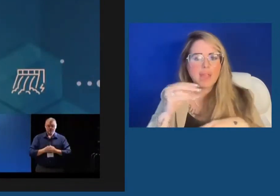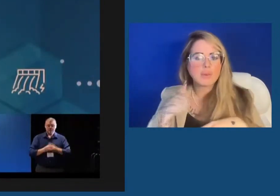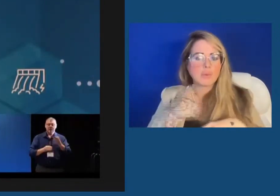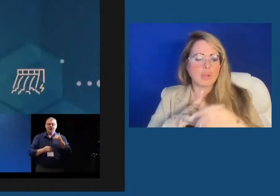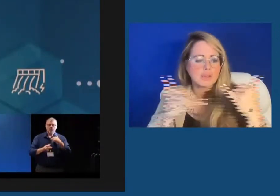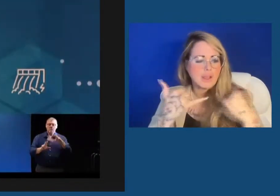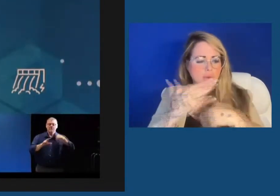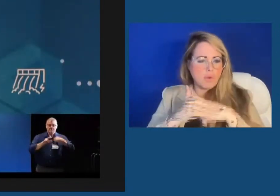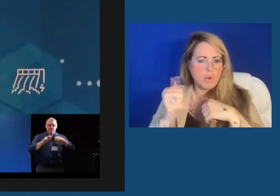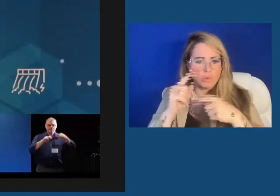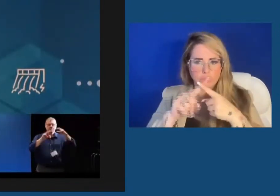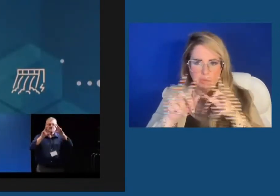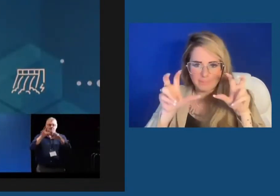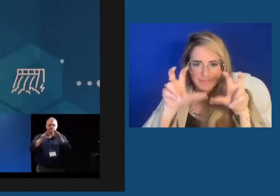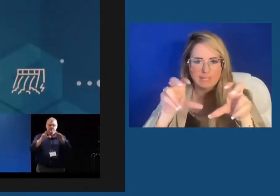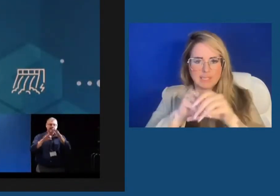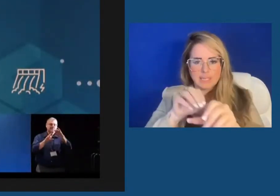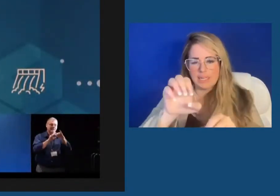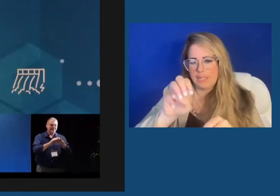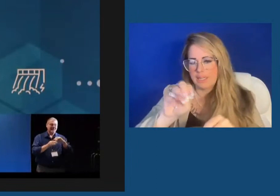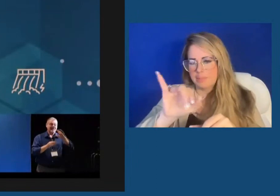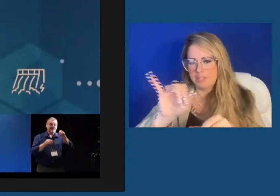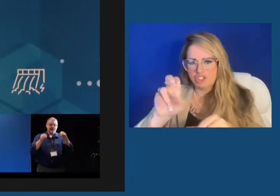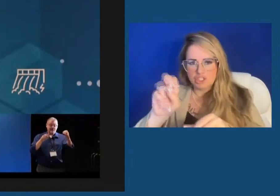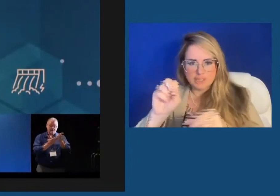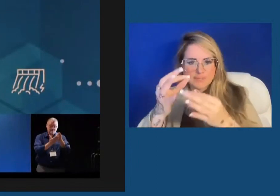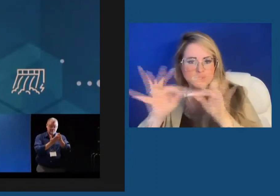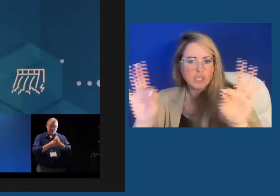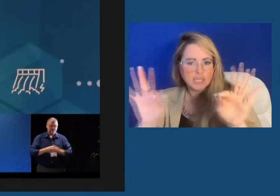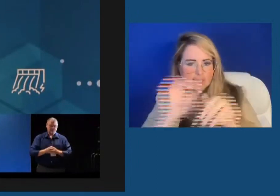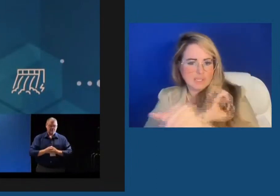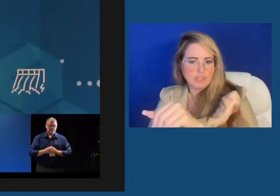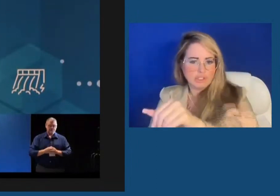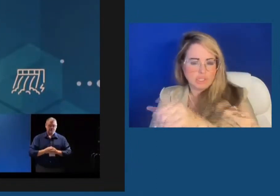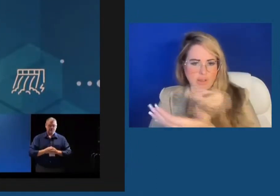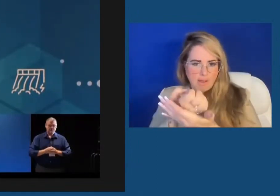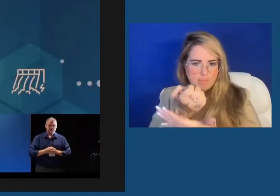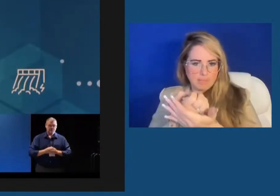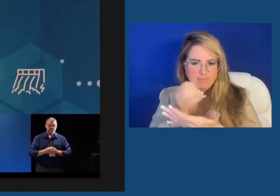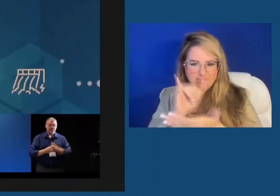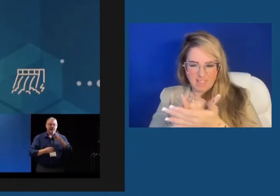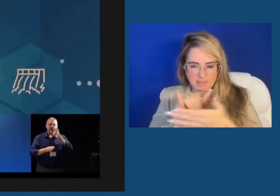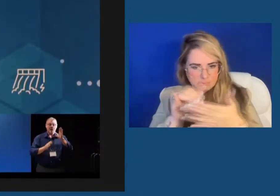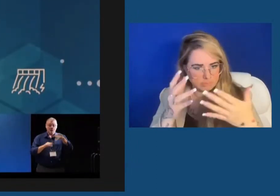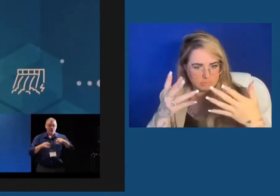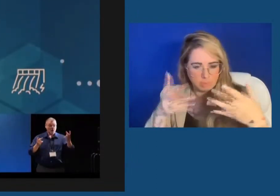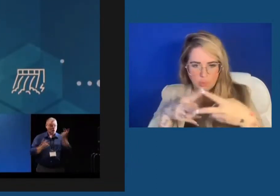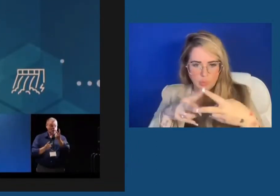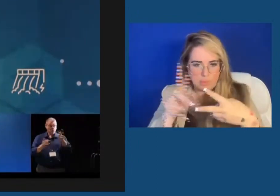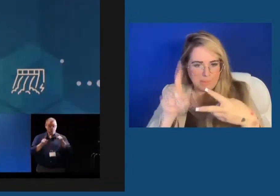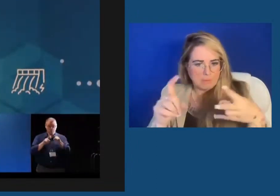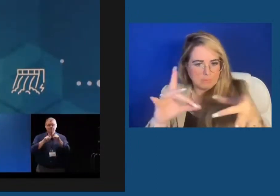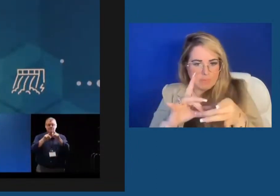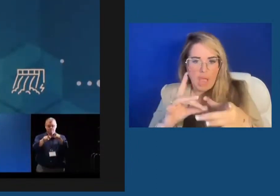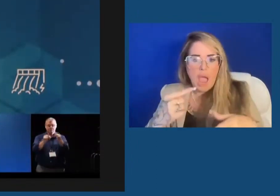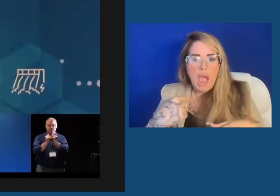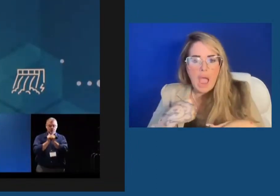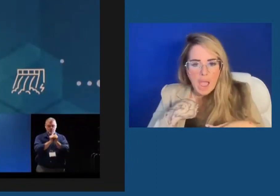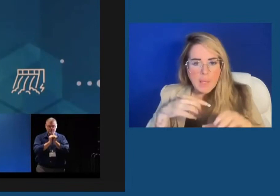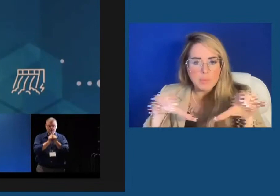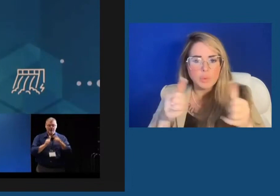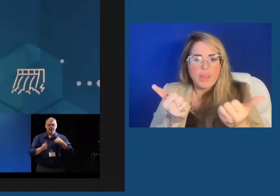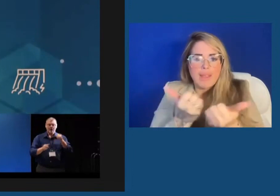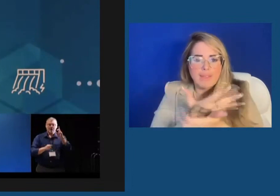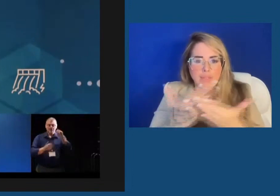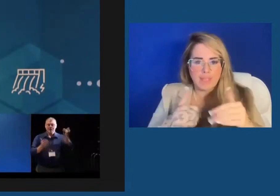in an emissions-free energy economy. Right, those two must go together. I am doing everything I